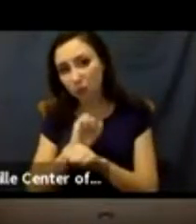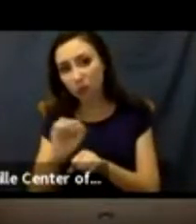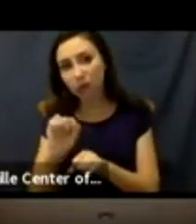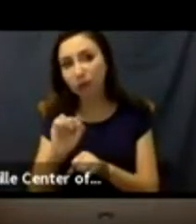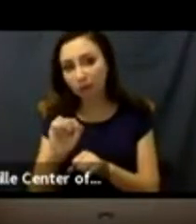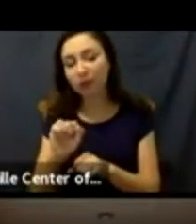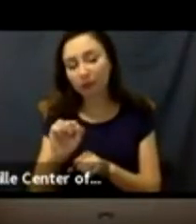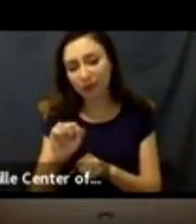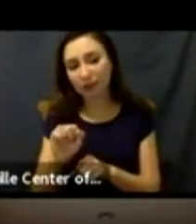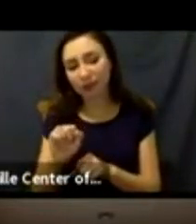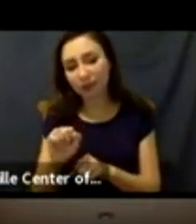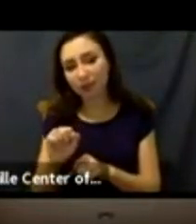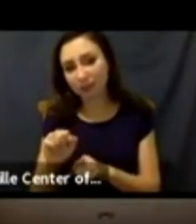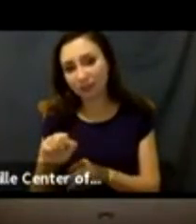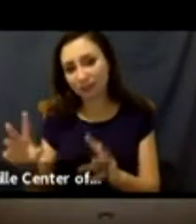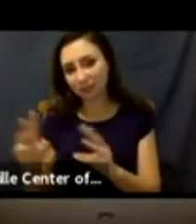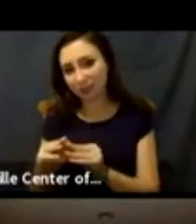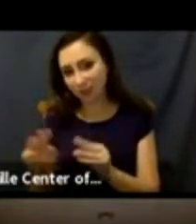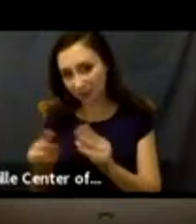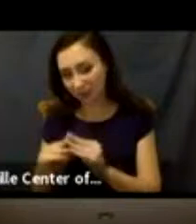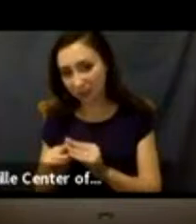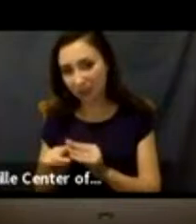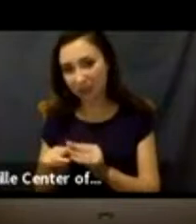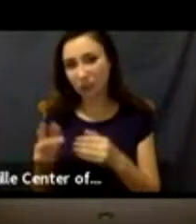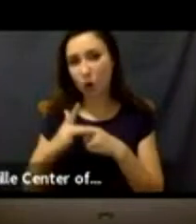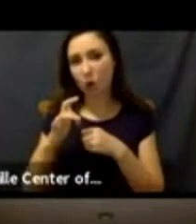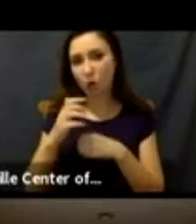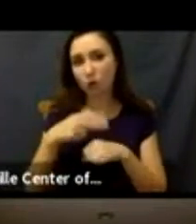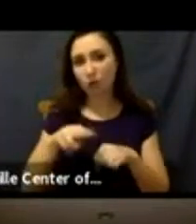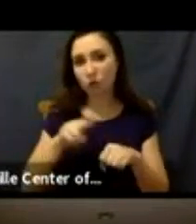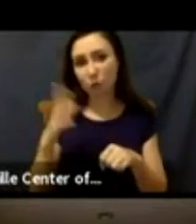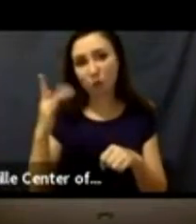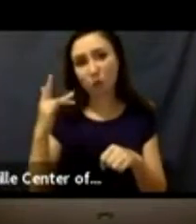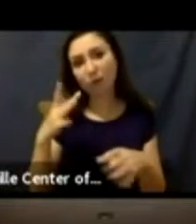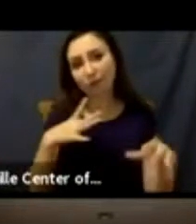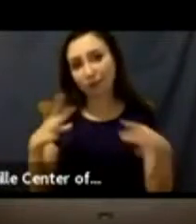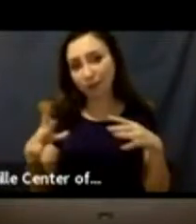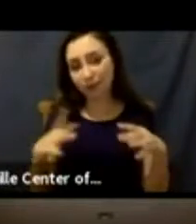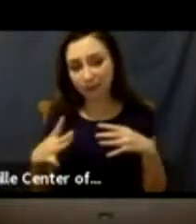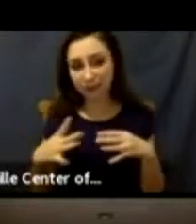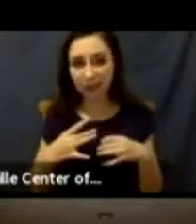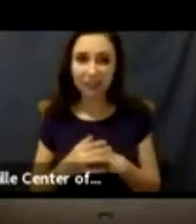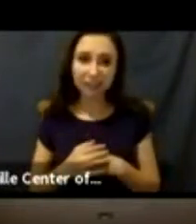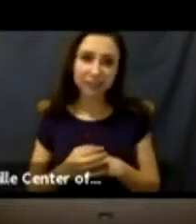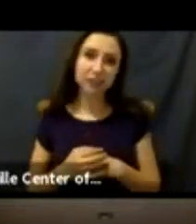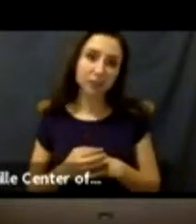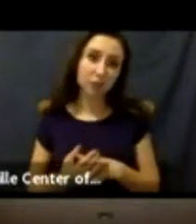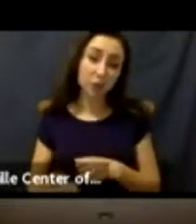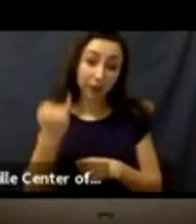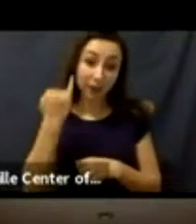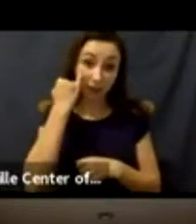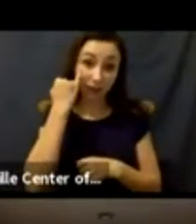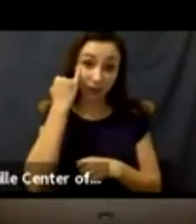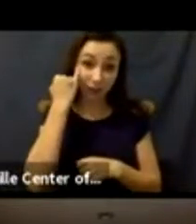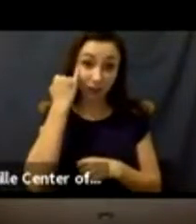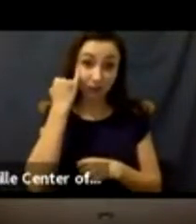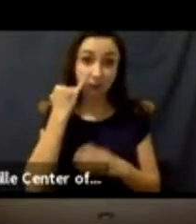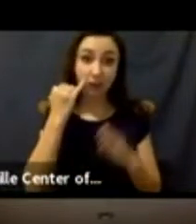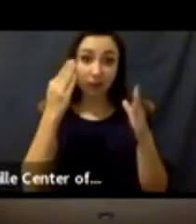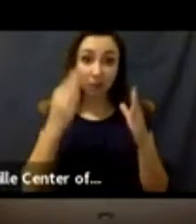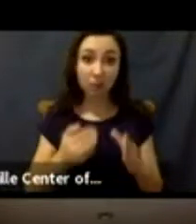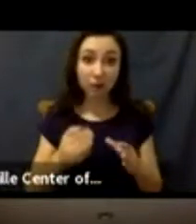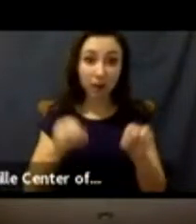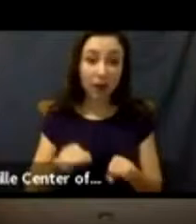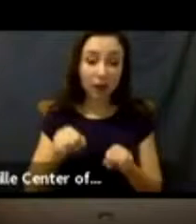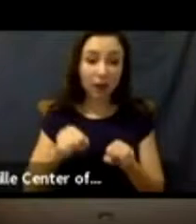so those meetings are earlier than normal because of the holidays. And so if somebody's able, I don't know if Dr. Goetcher can go